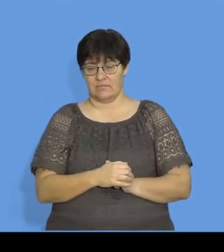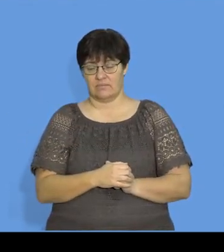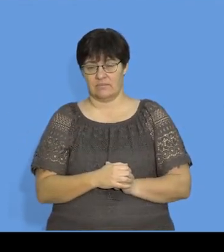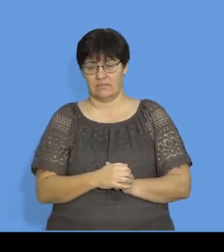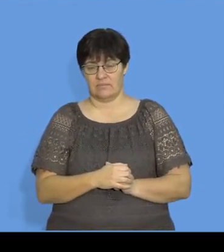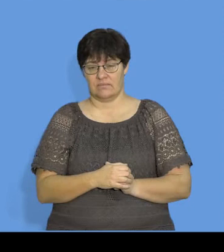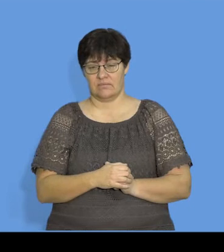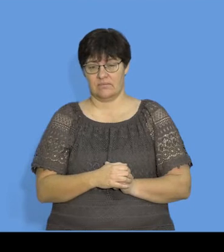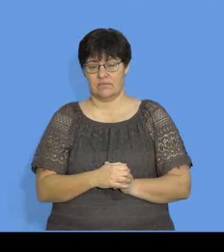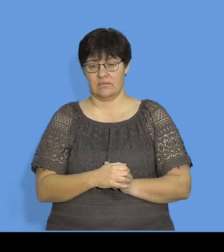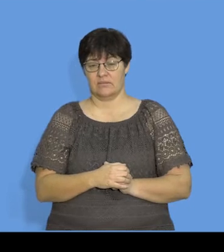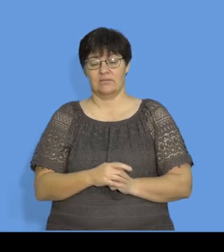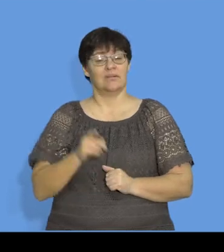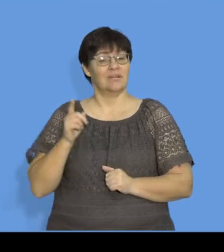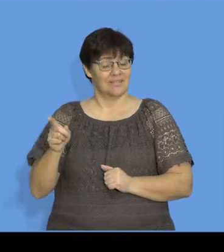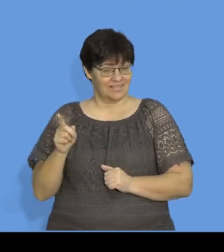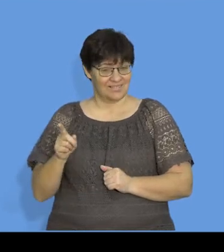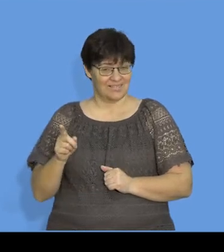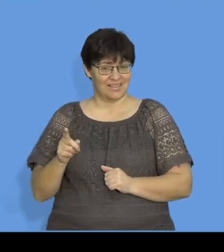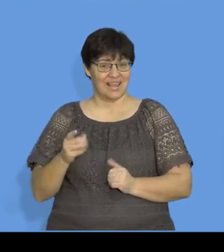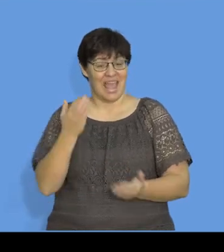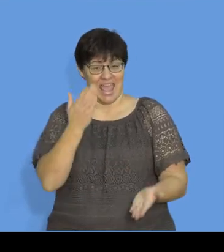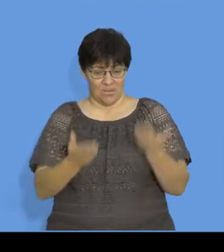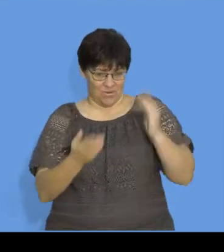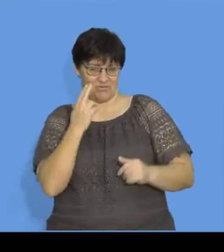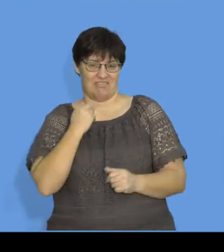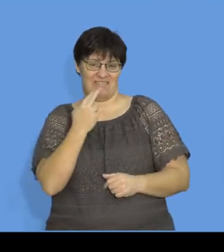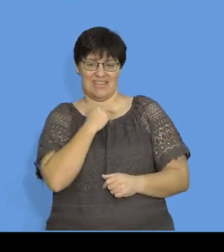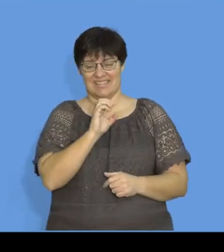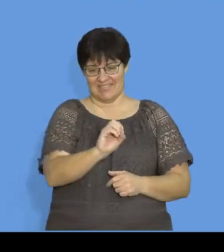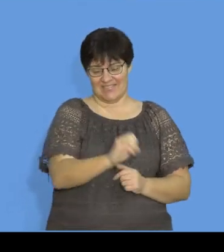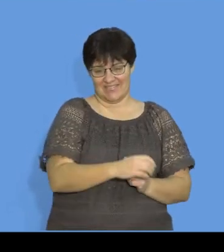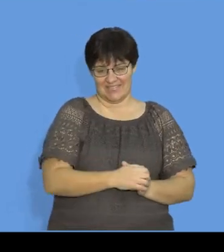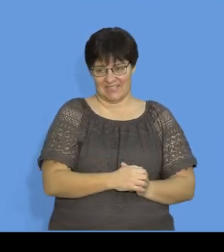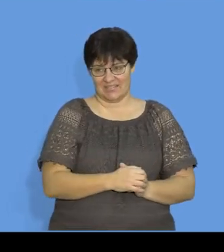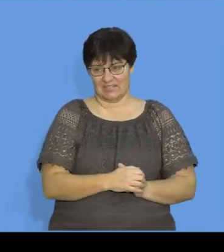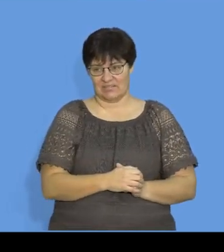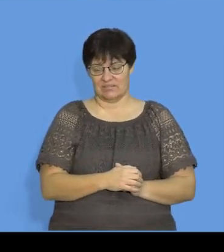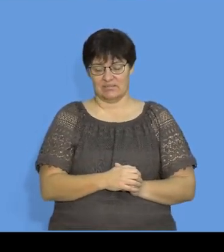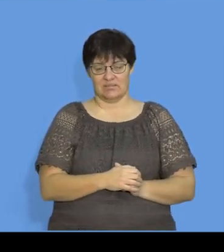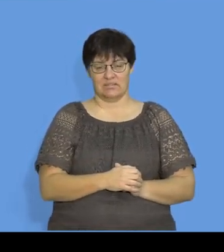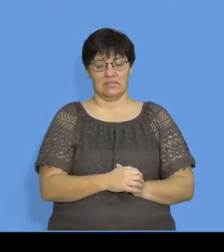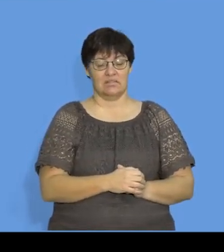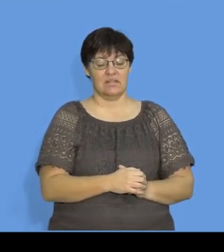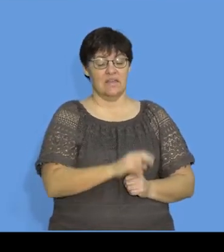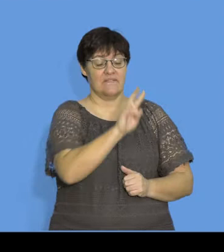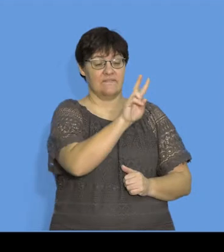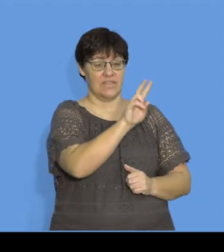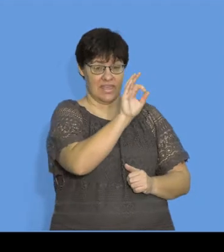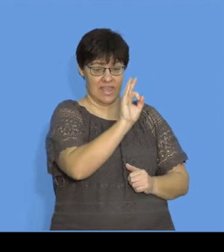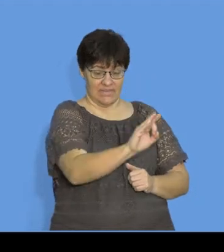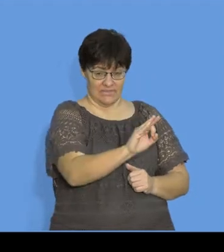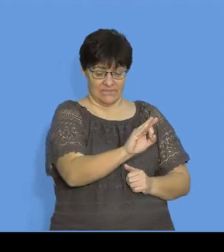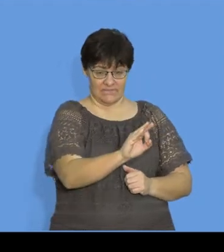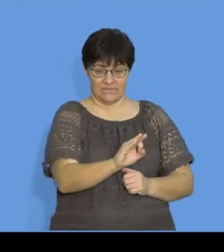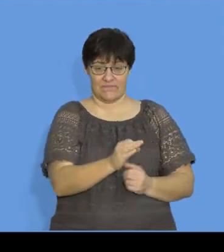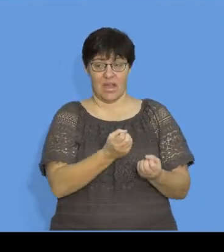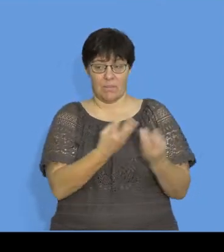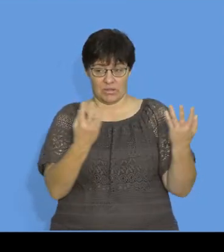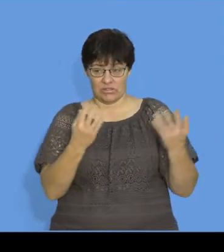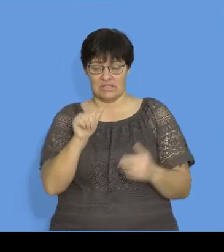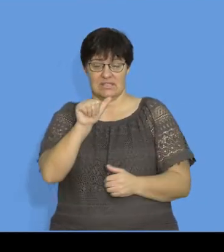So this is where the equations become nice. Final velocity, 60.